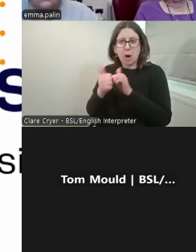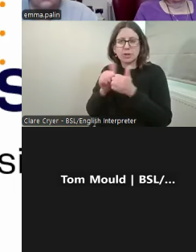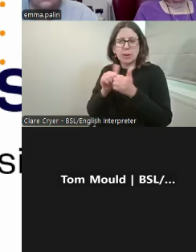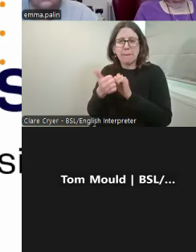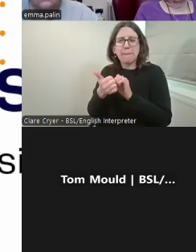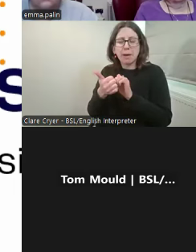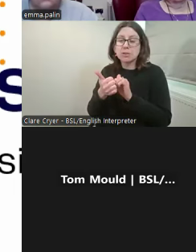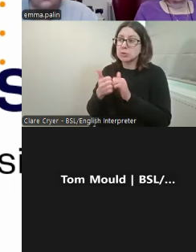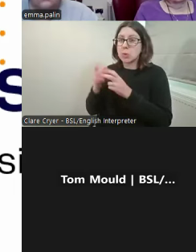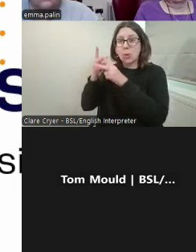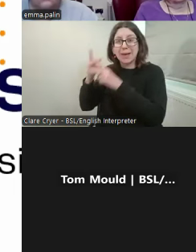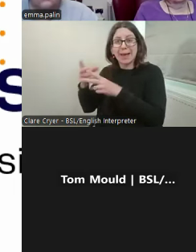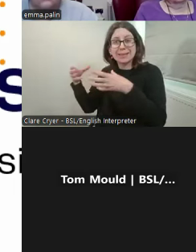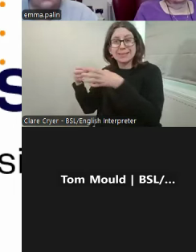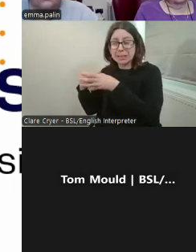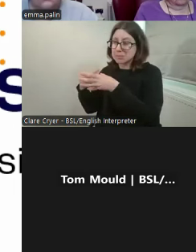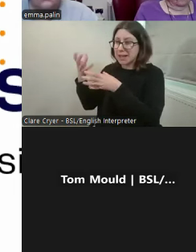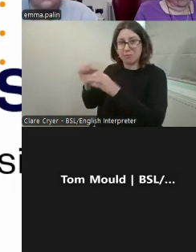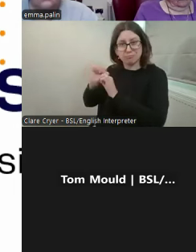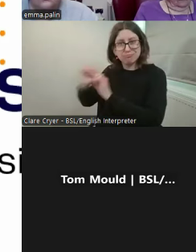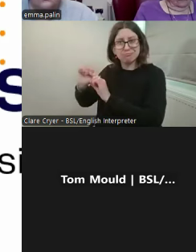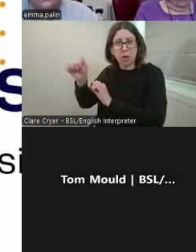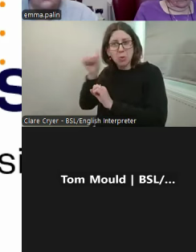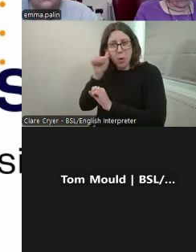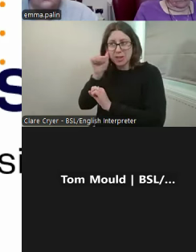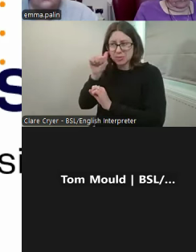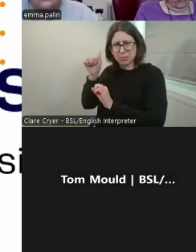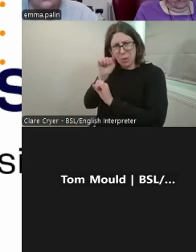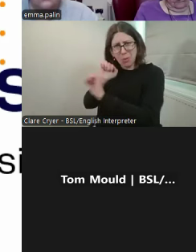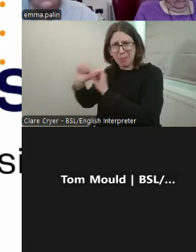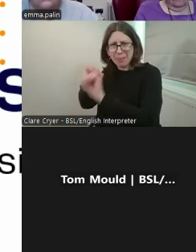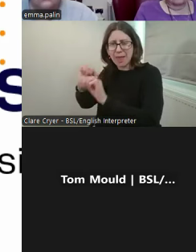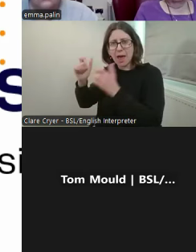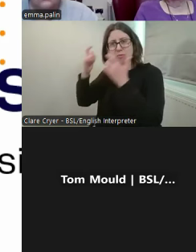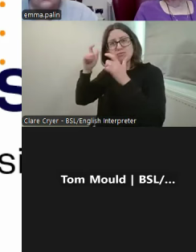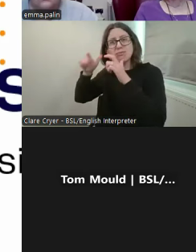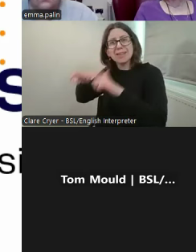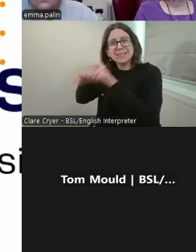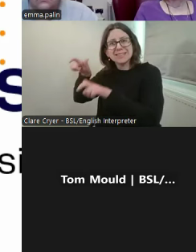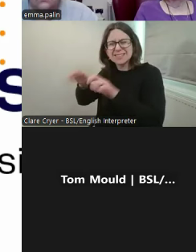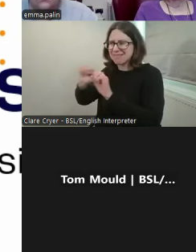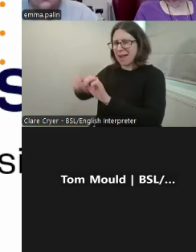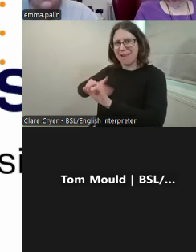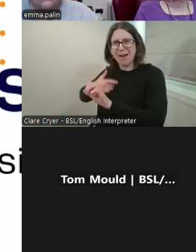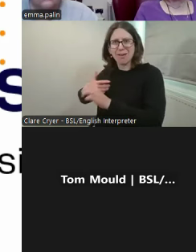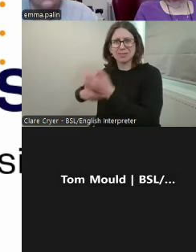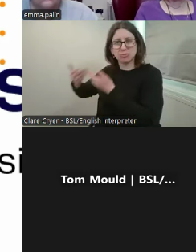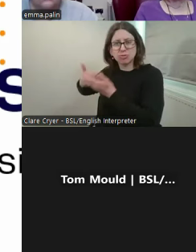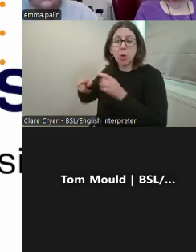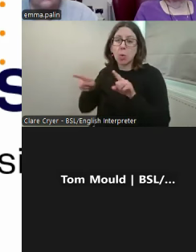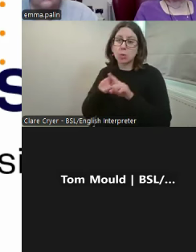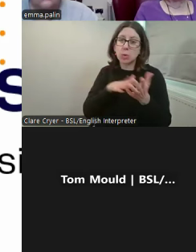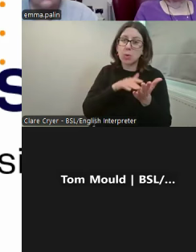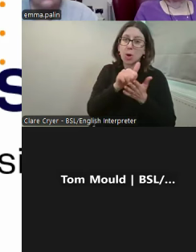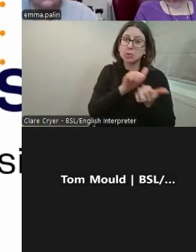teams bring in deep knowledge of their residents, their life stories, their history, and partners, art partners, culture partners bring in